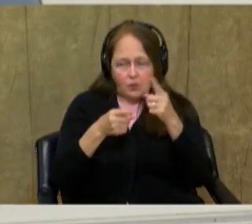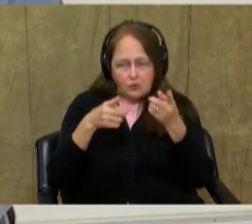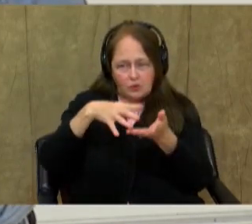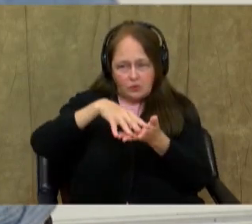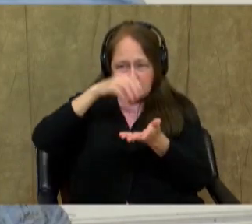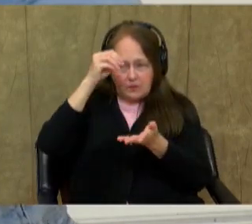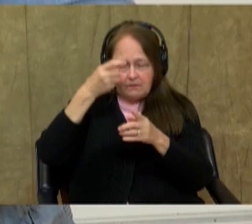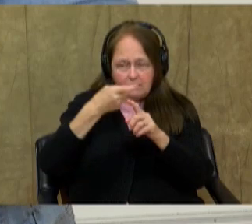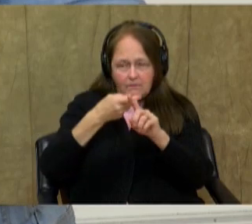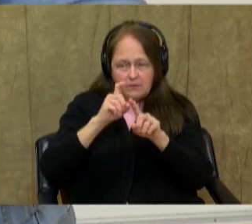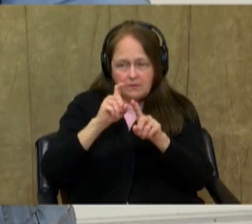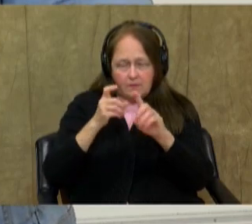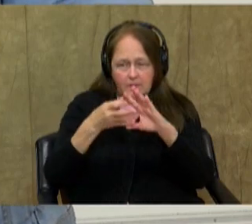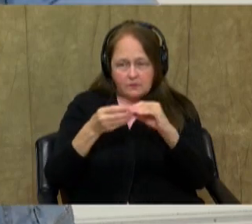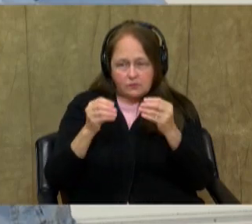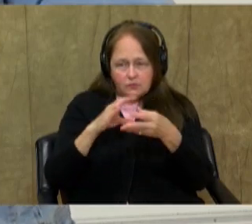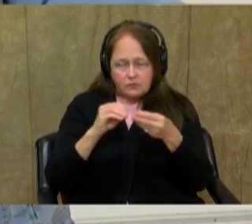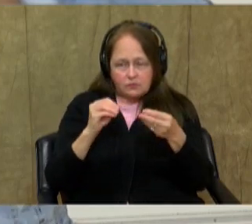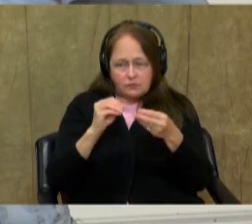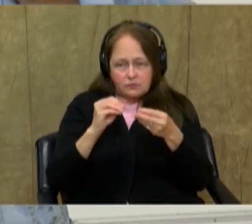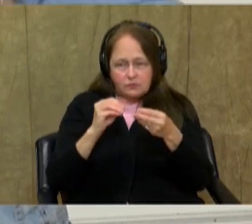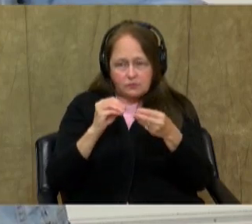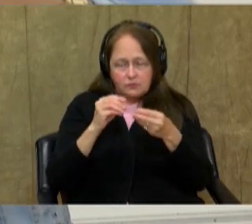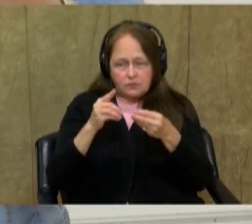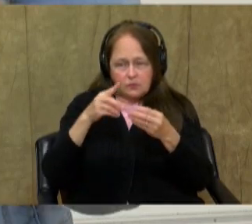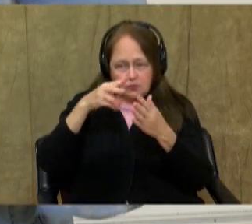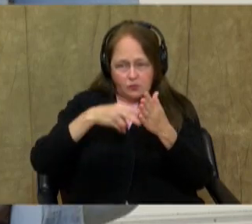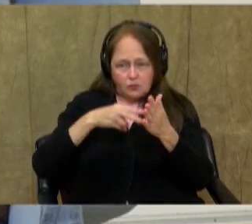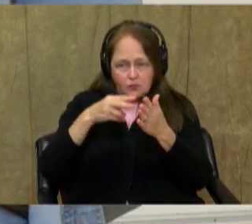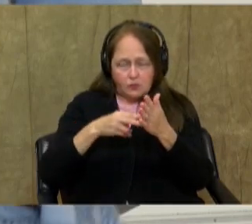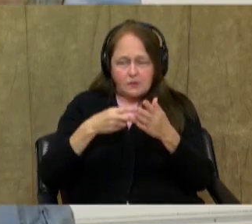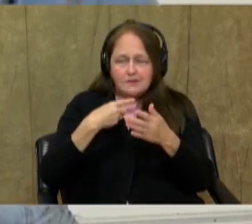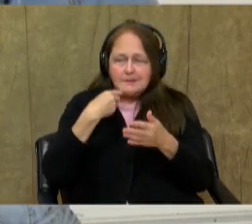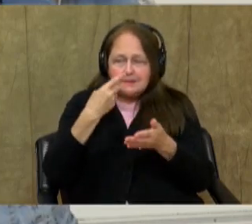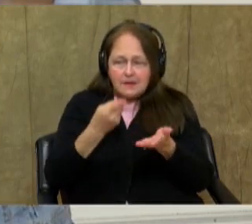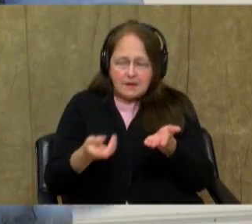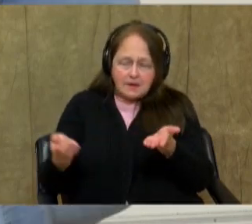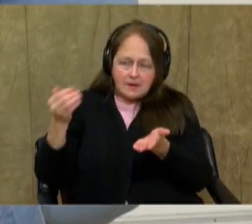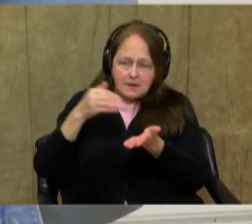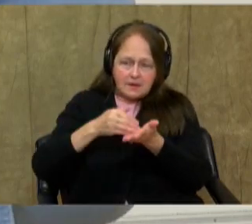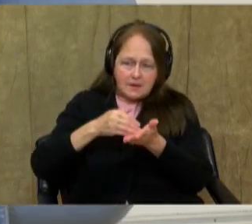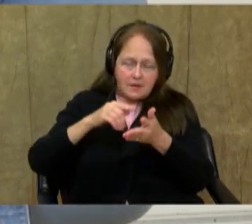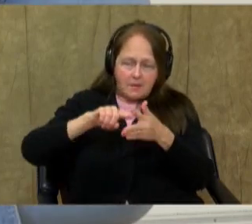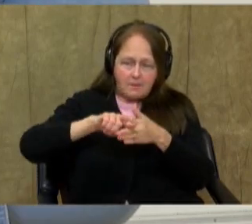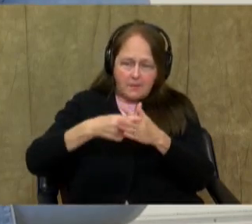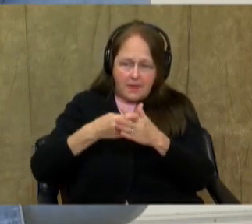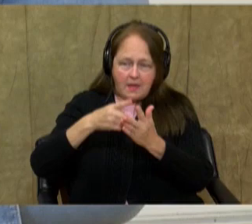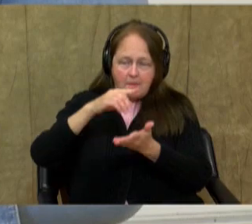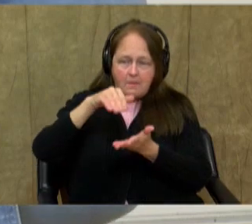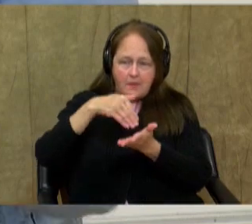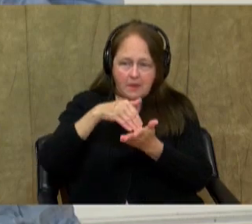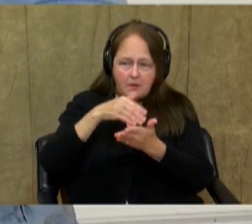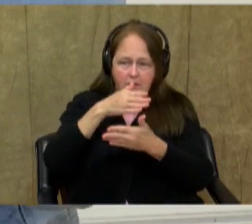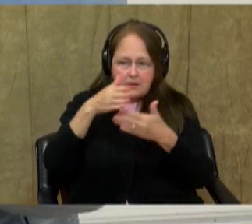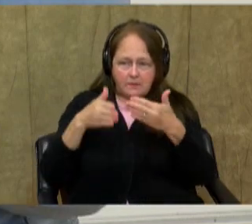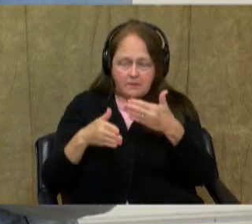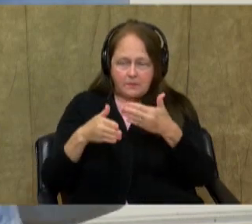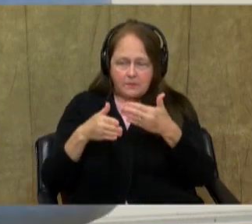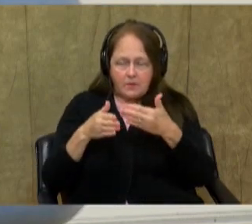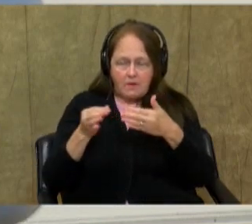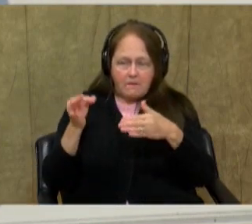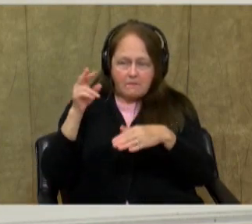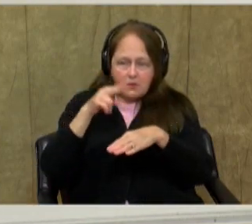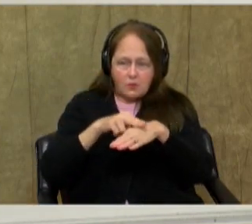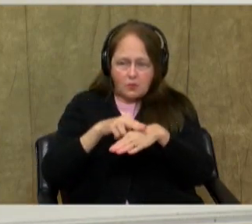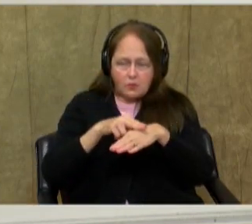a short version of the text. Basically, you retell the story from beginning, the middle, to the end. And of course,